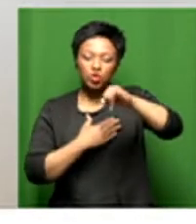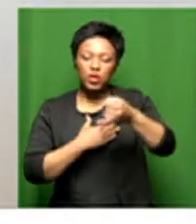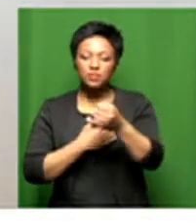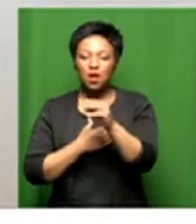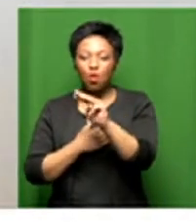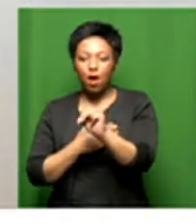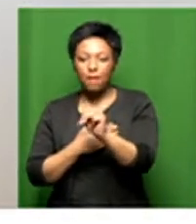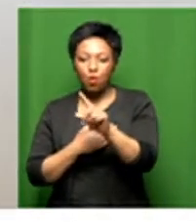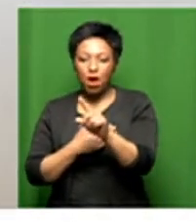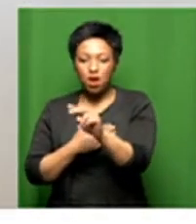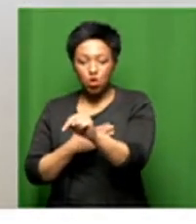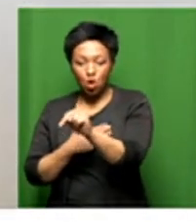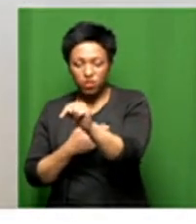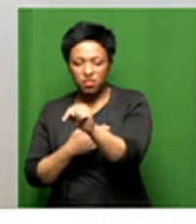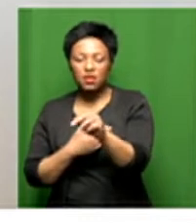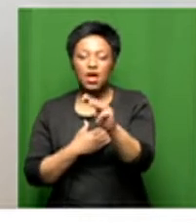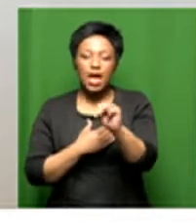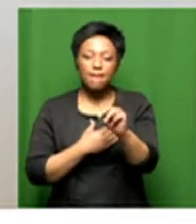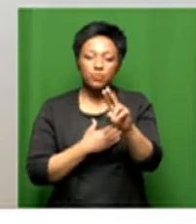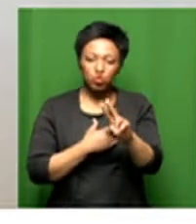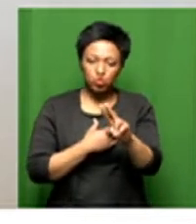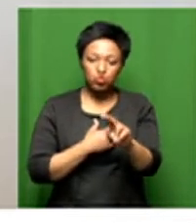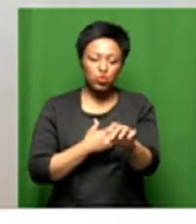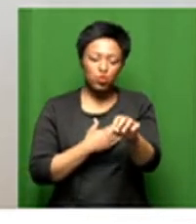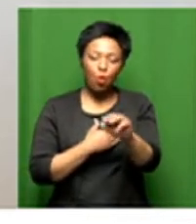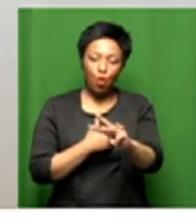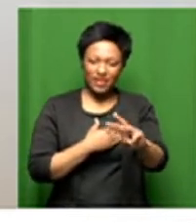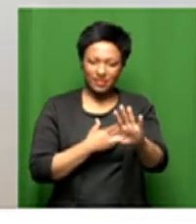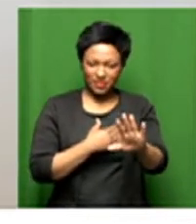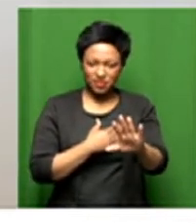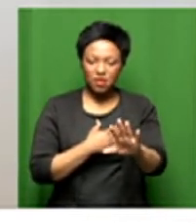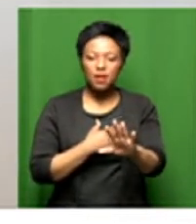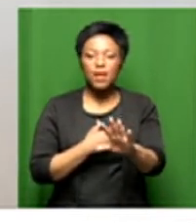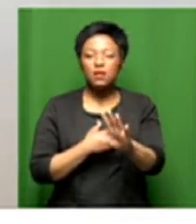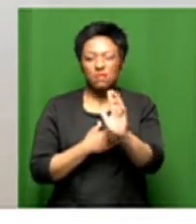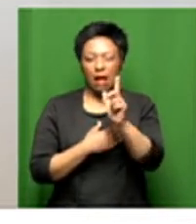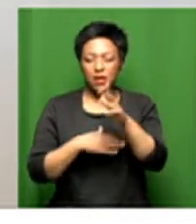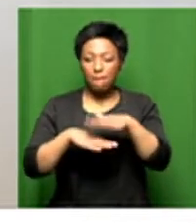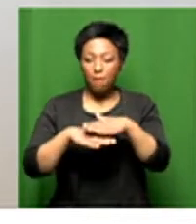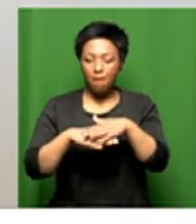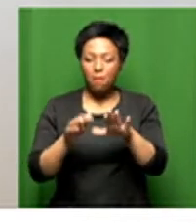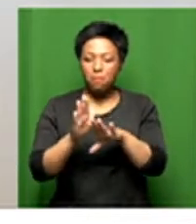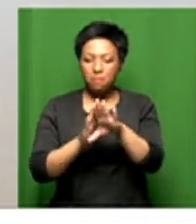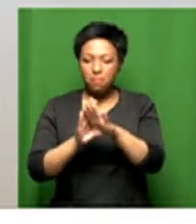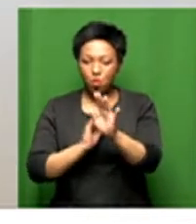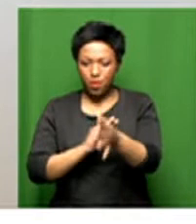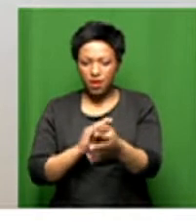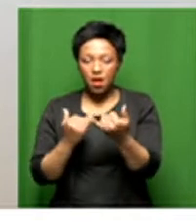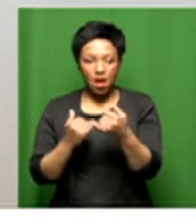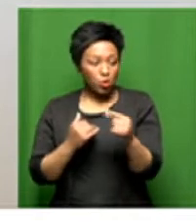And many of the artists, particularly at the Center for the Less Good Idea, spend their lives working collectively